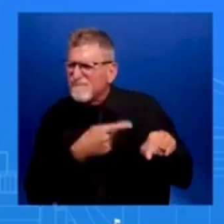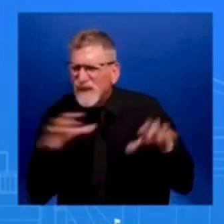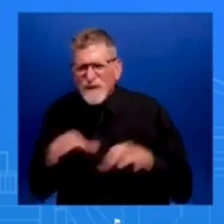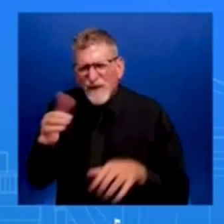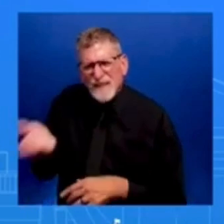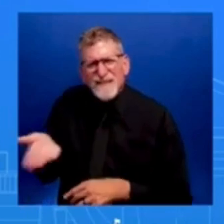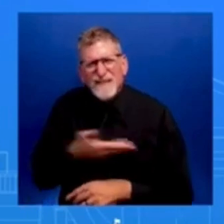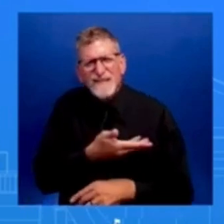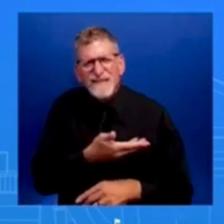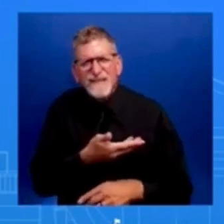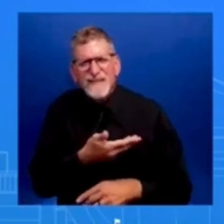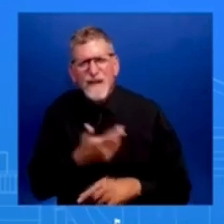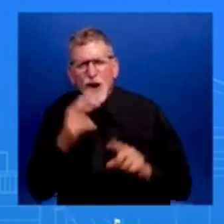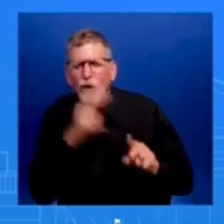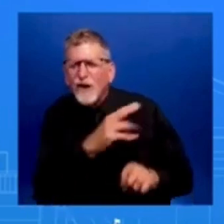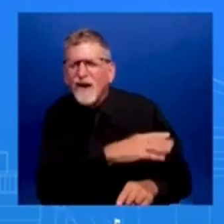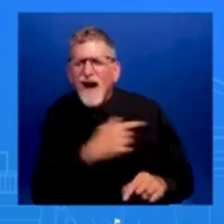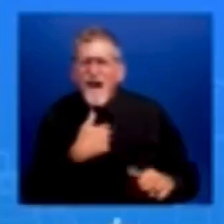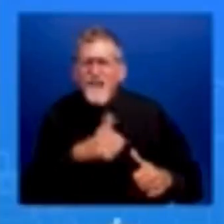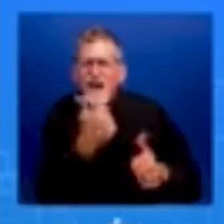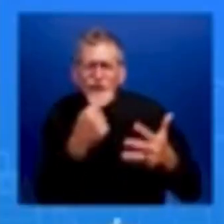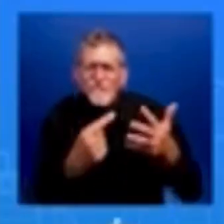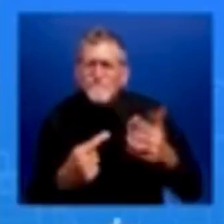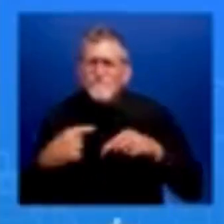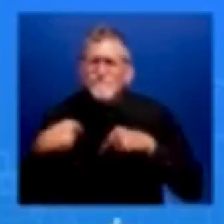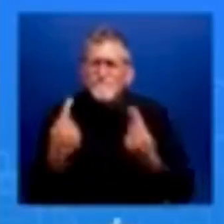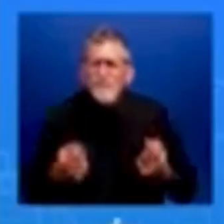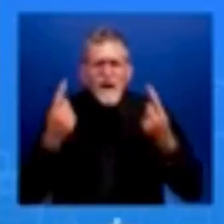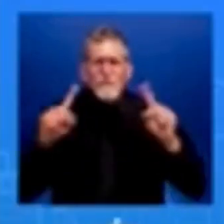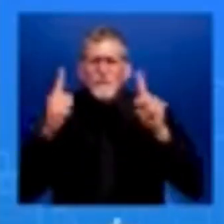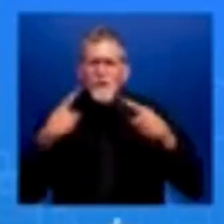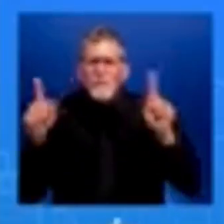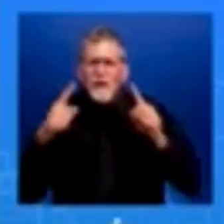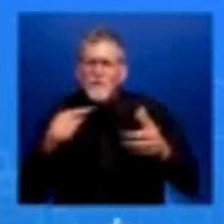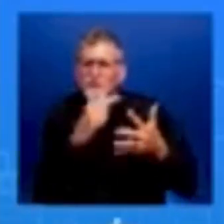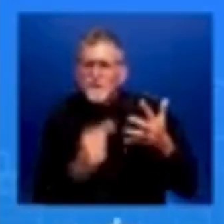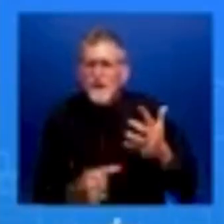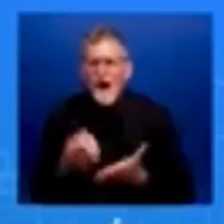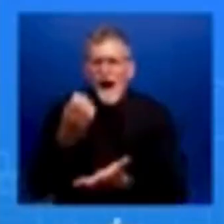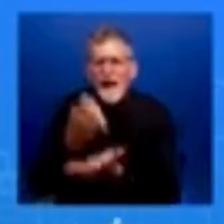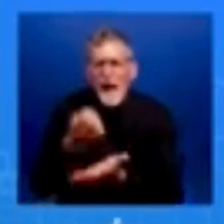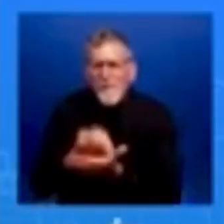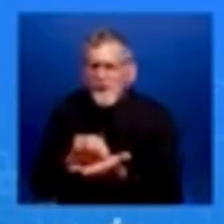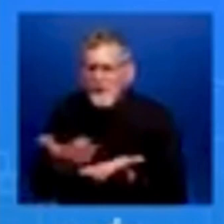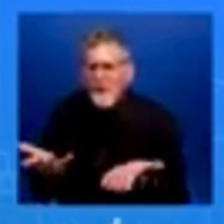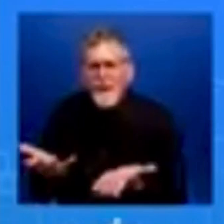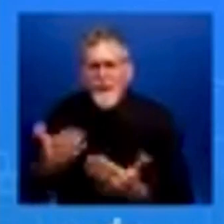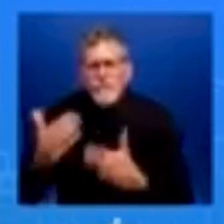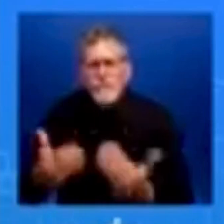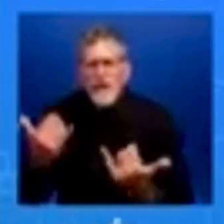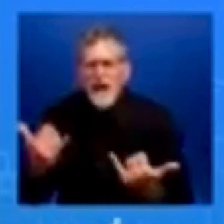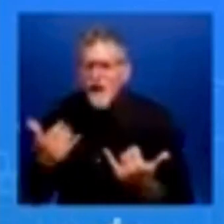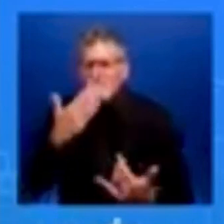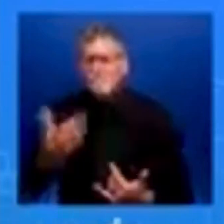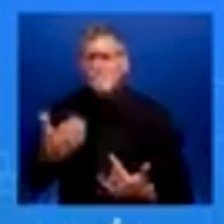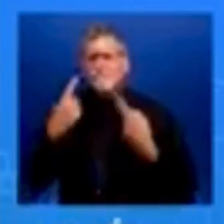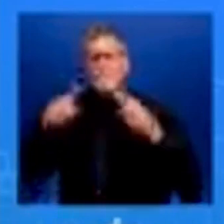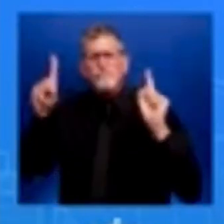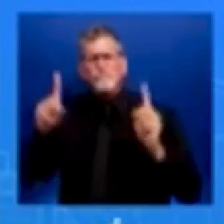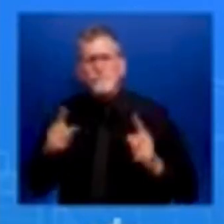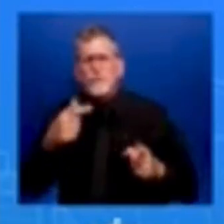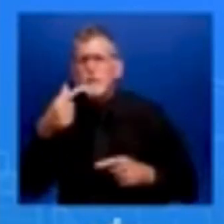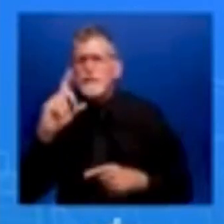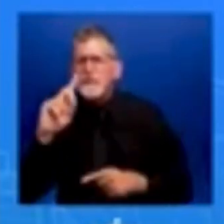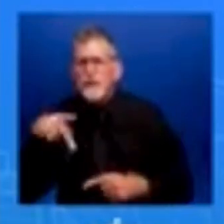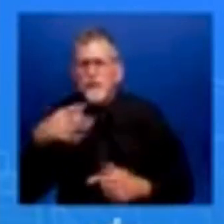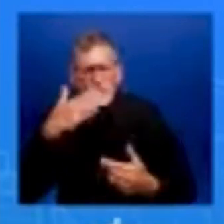he's been able to lay out. When you think about the economic, and when you think about the economy right now, the GDP, we just laid out the good news from the GDP